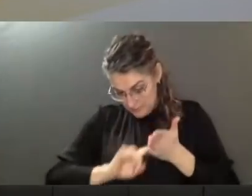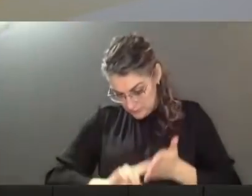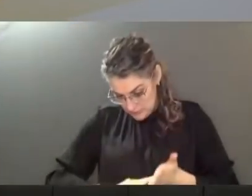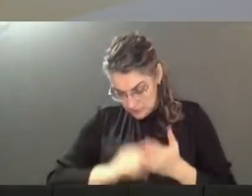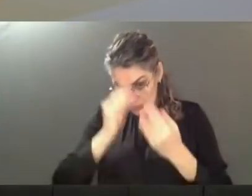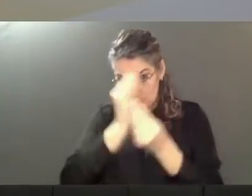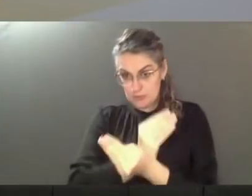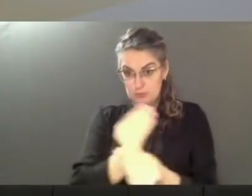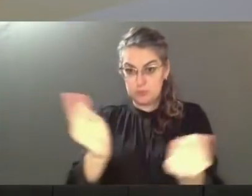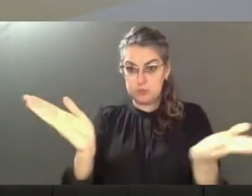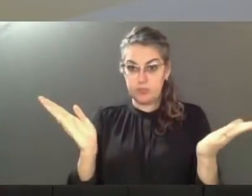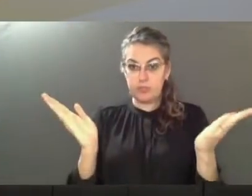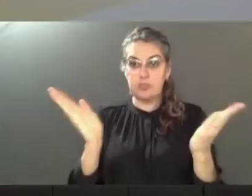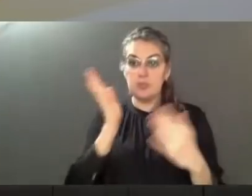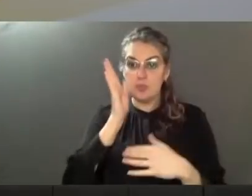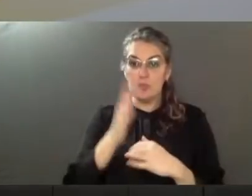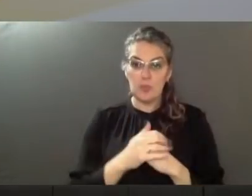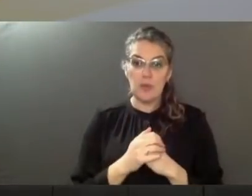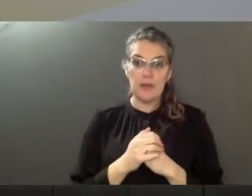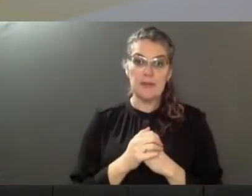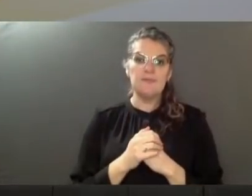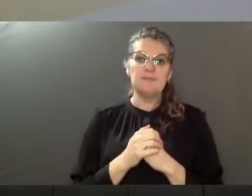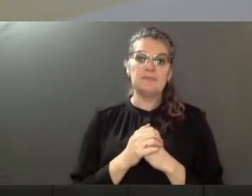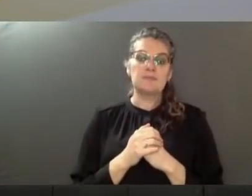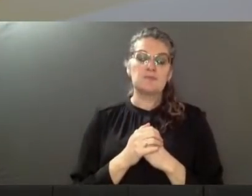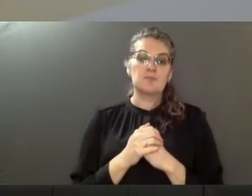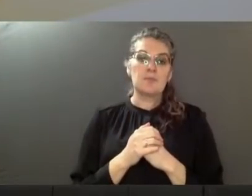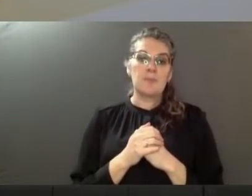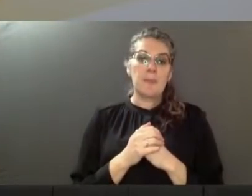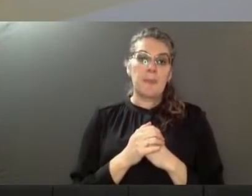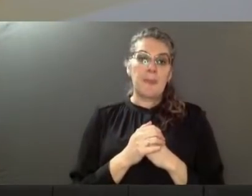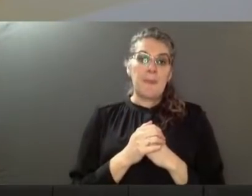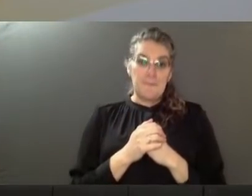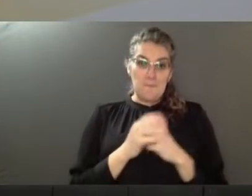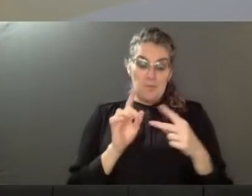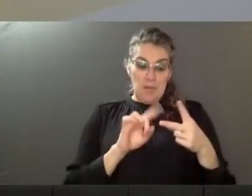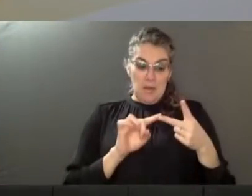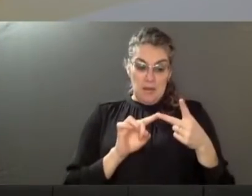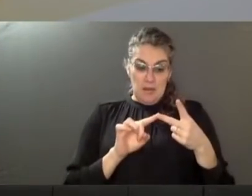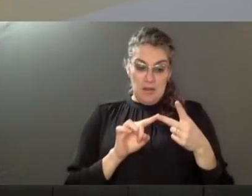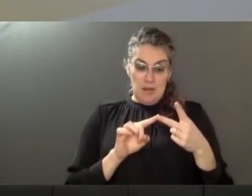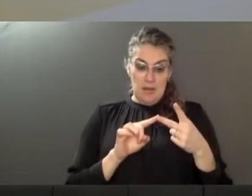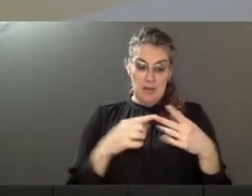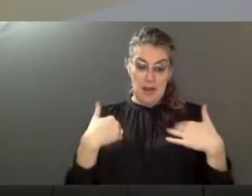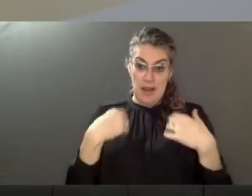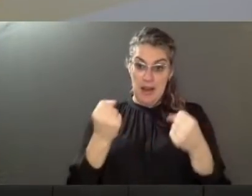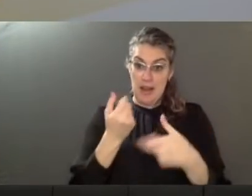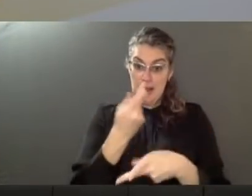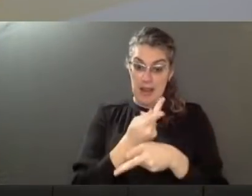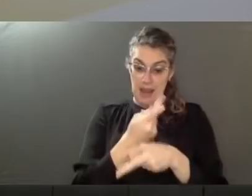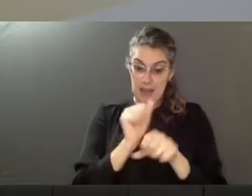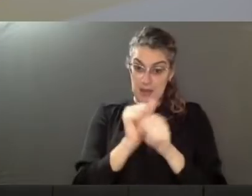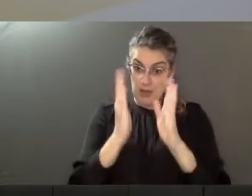for instance, the healthcare workers who've been fully vaccinated. Does that mean they can travel